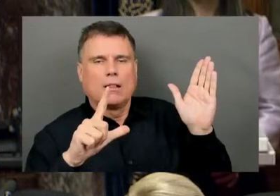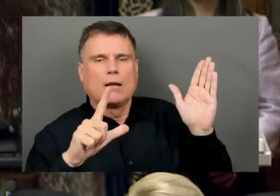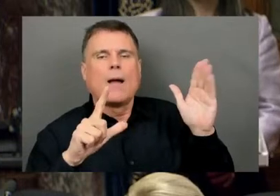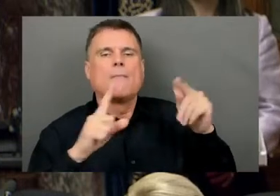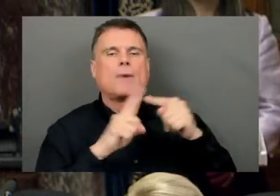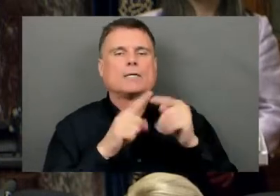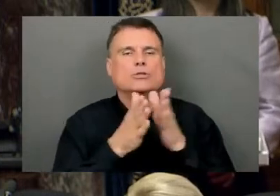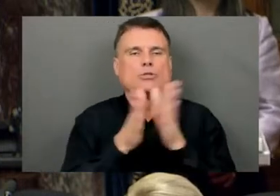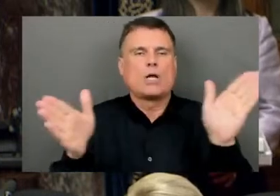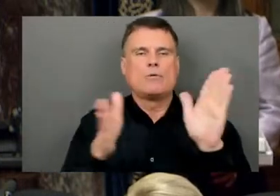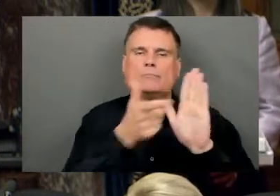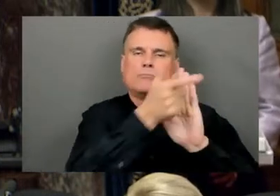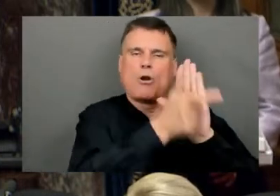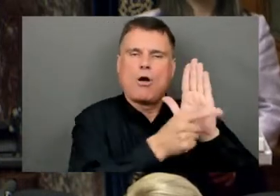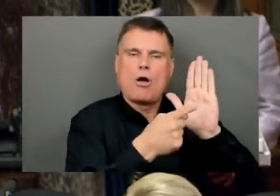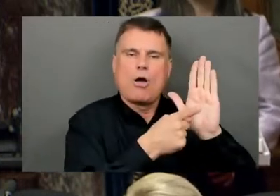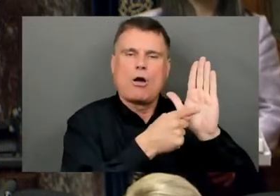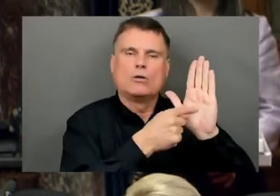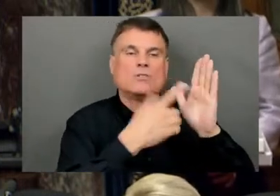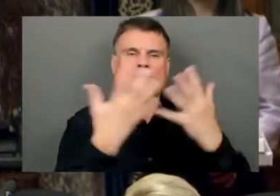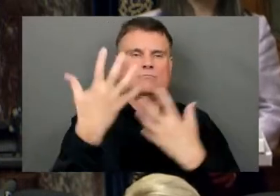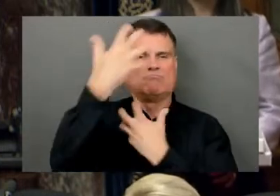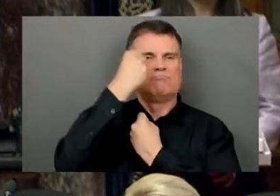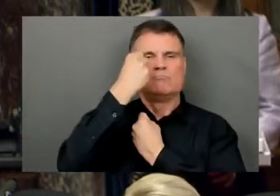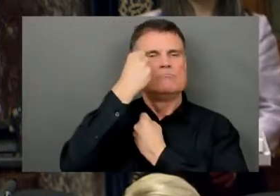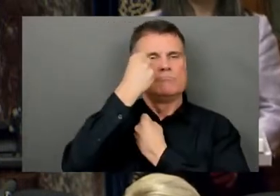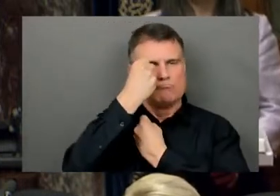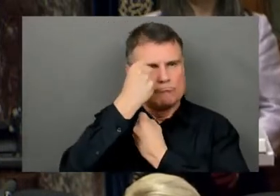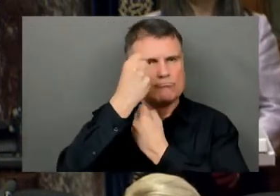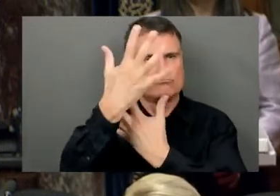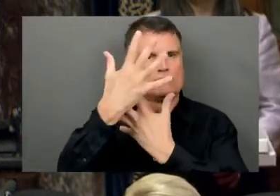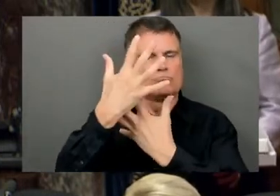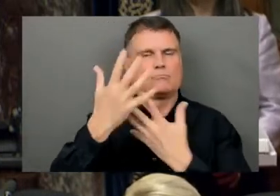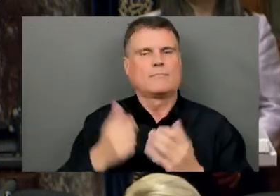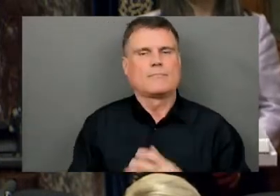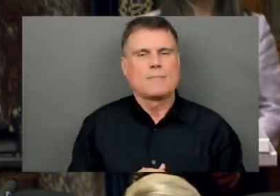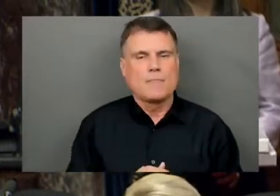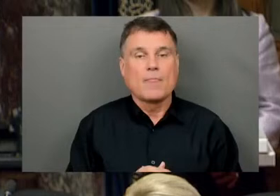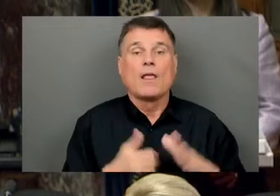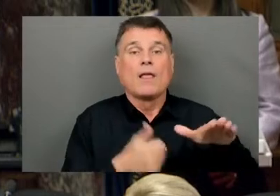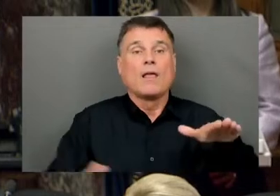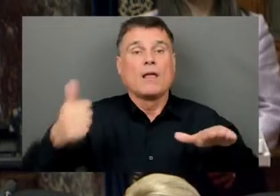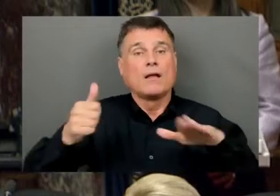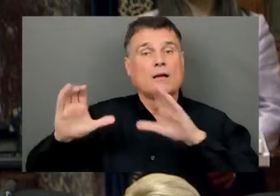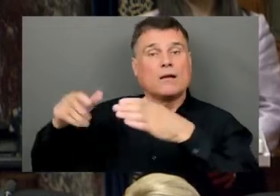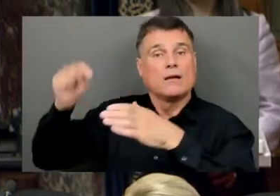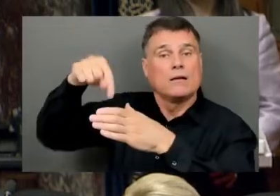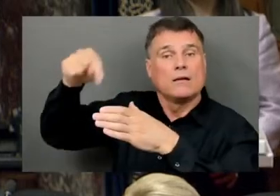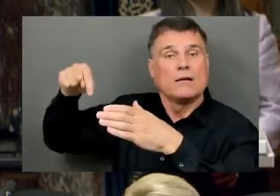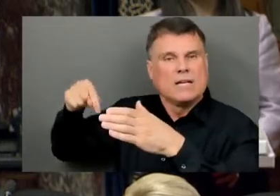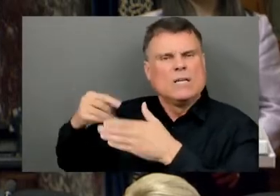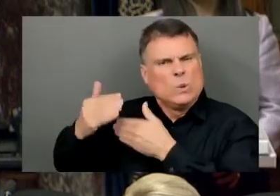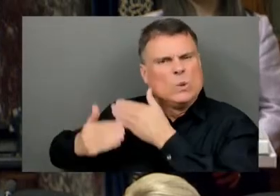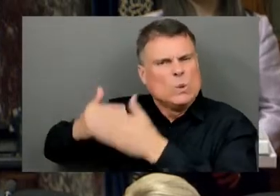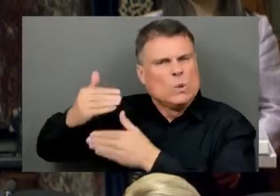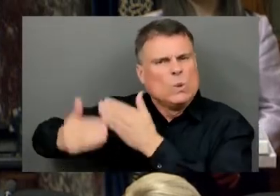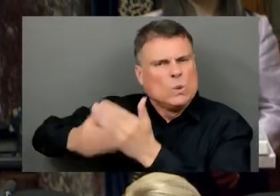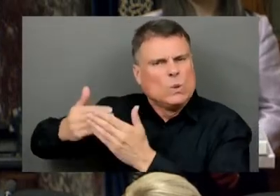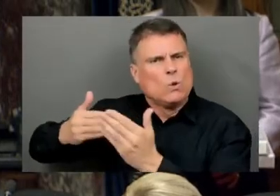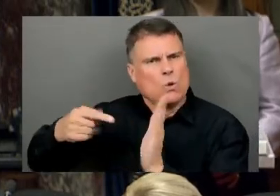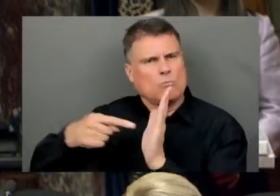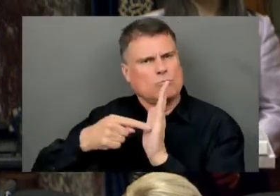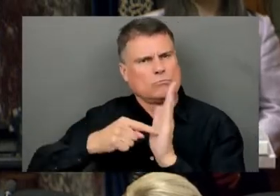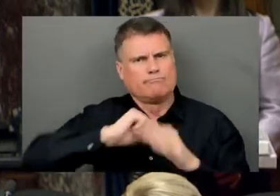and Council have been instrumental for years in having the forthcoming legislation introduced, and I thank them for